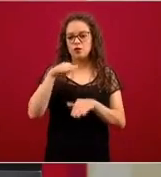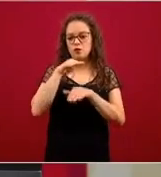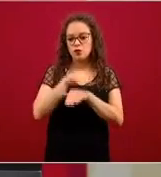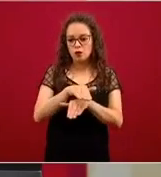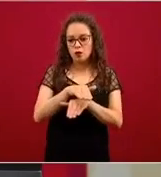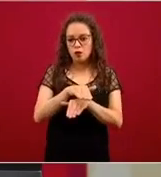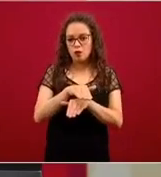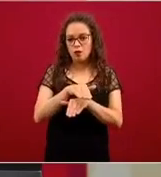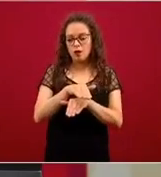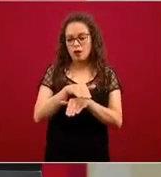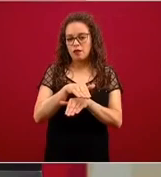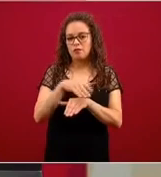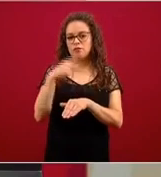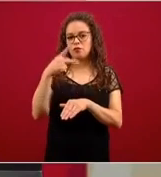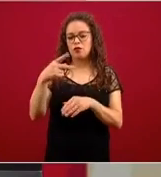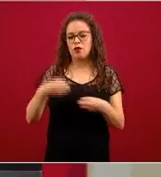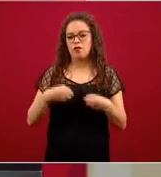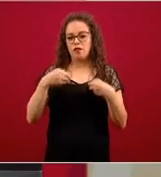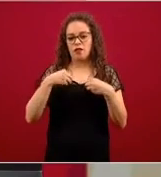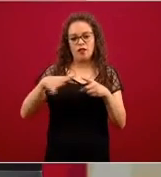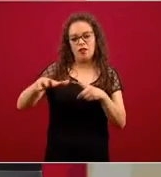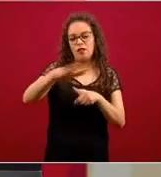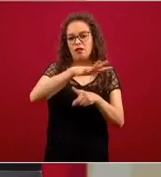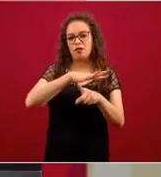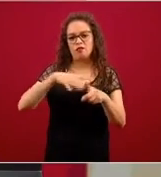different responsibilities to